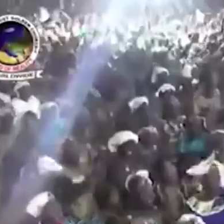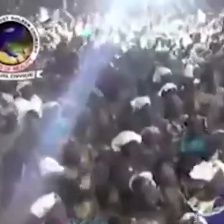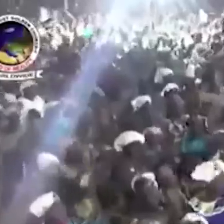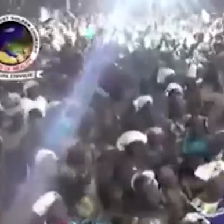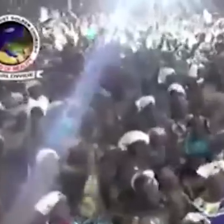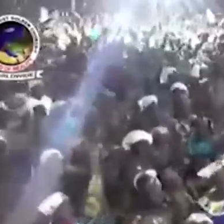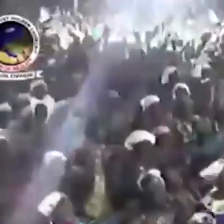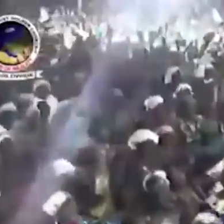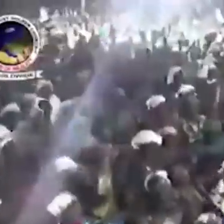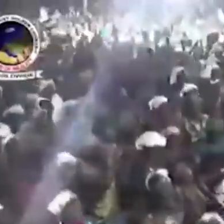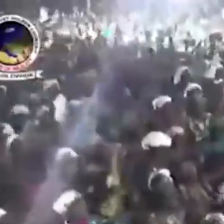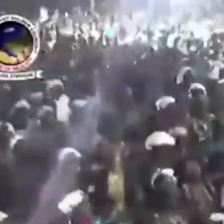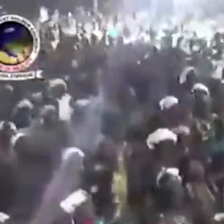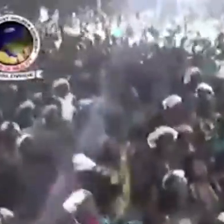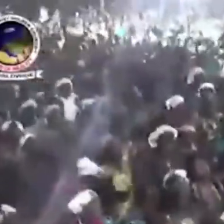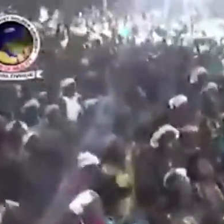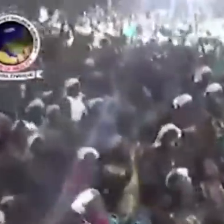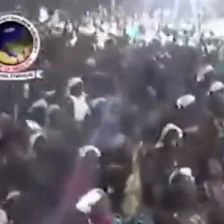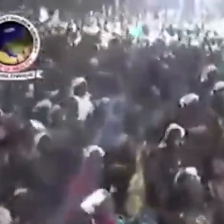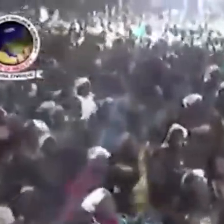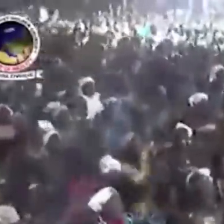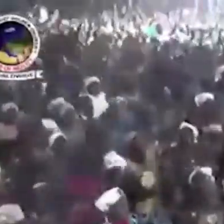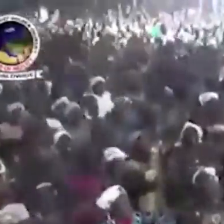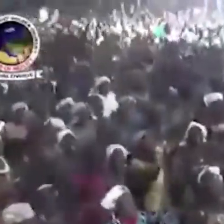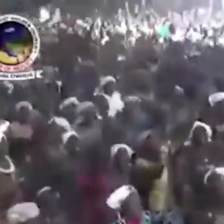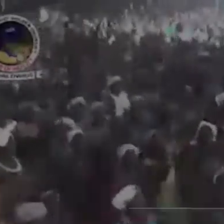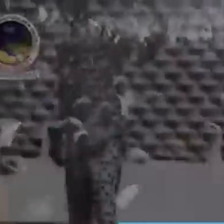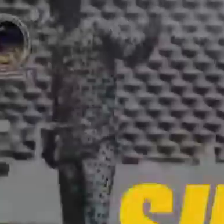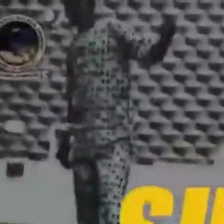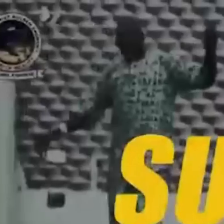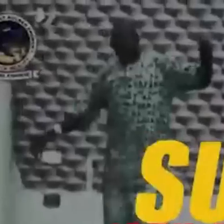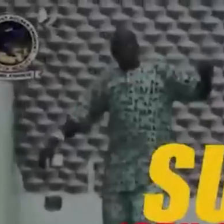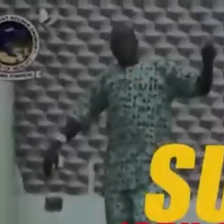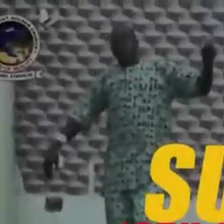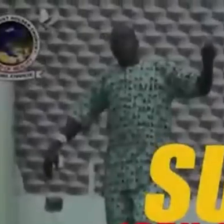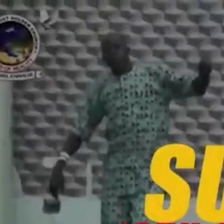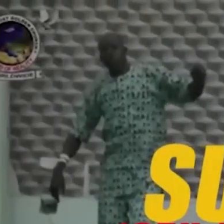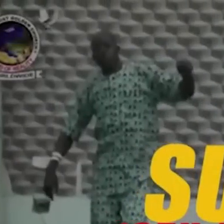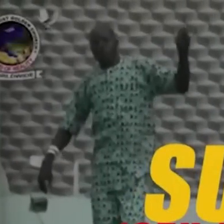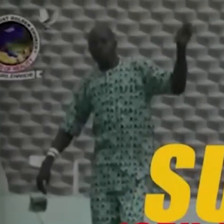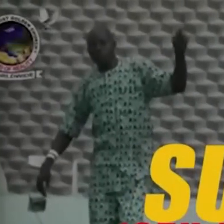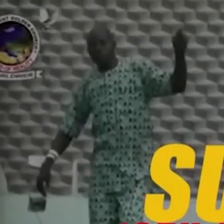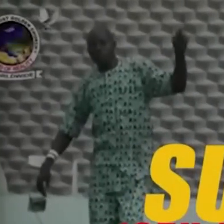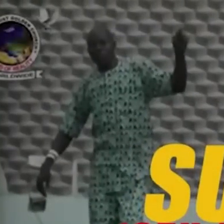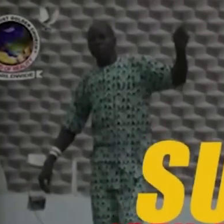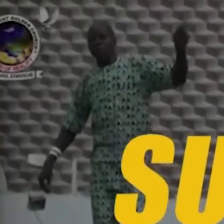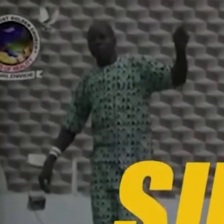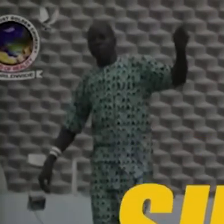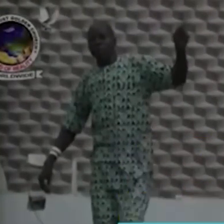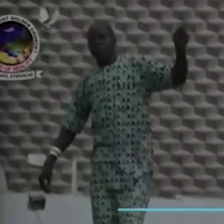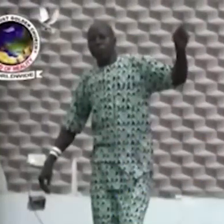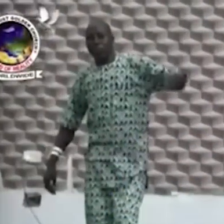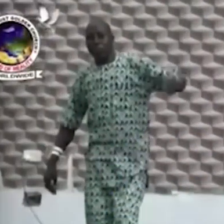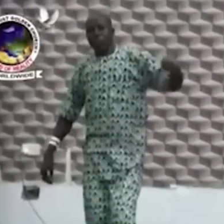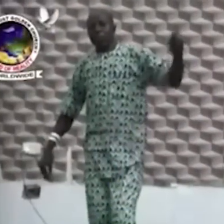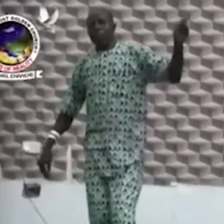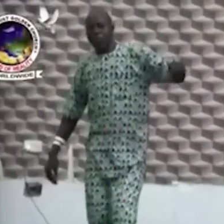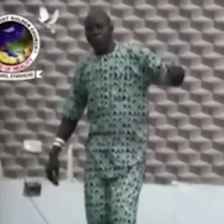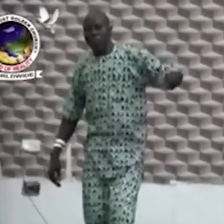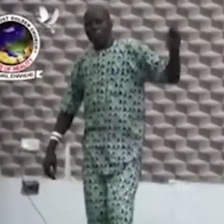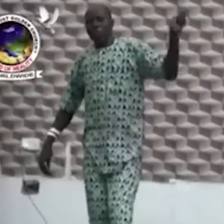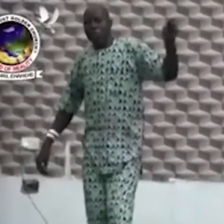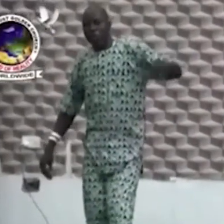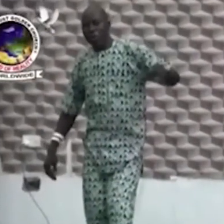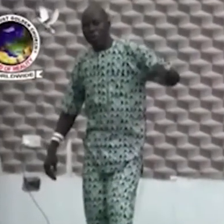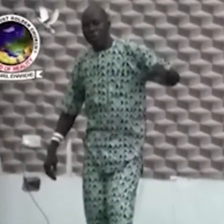be onipojupo eyan wo gbogbo eya ti ede ni South Africa ojo Sunday 13th August ni Siami ati yanu akolu kogba ma